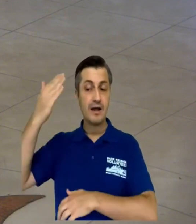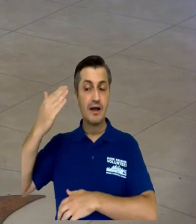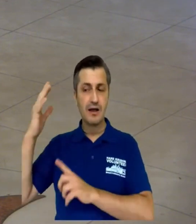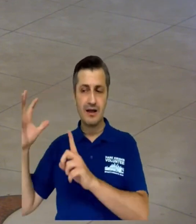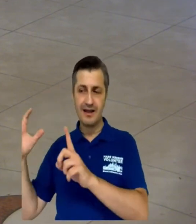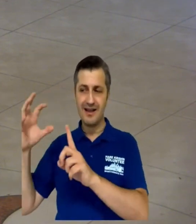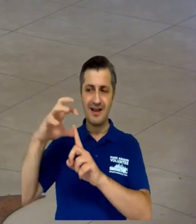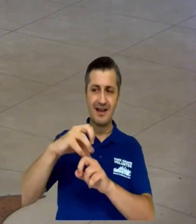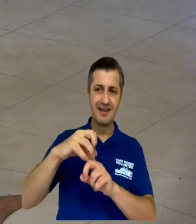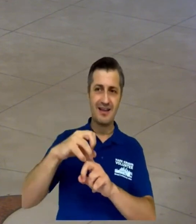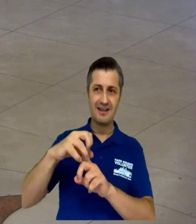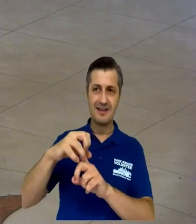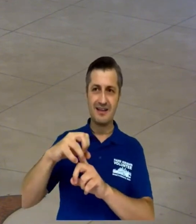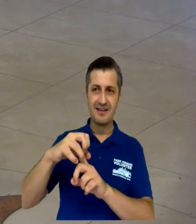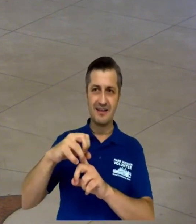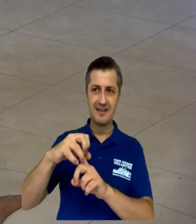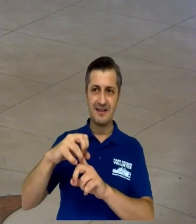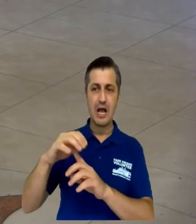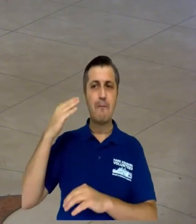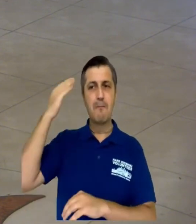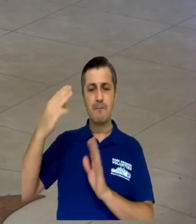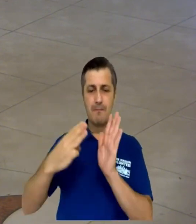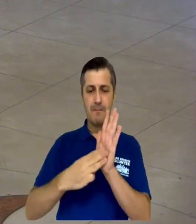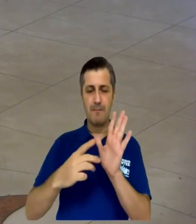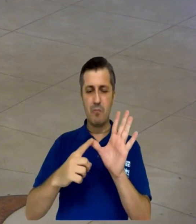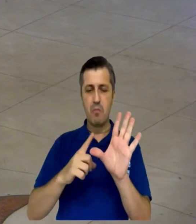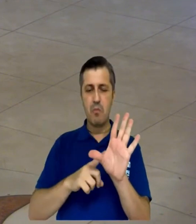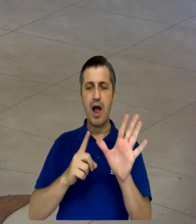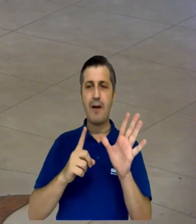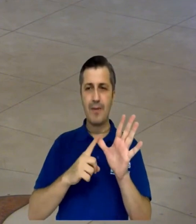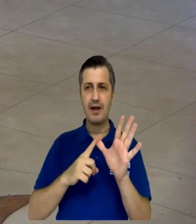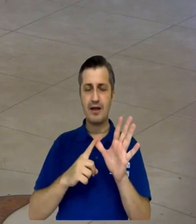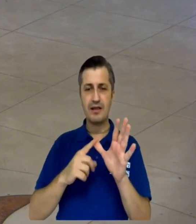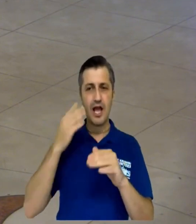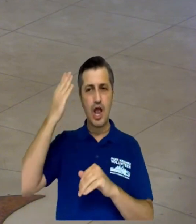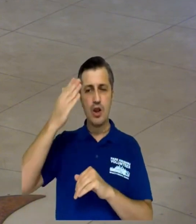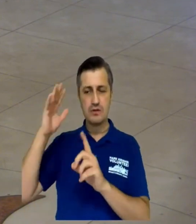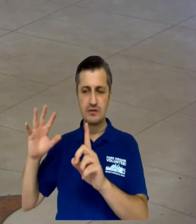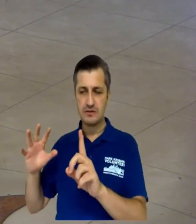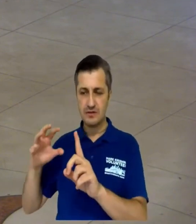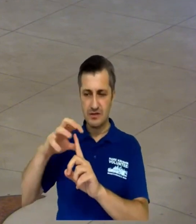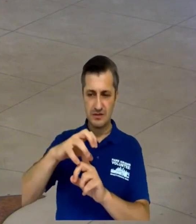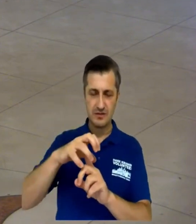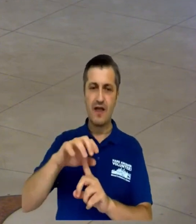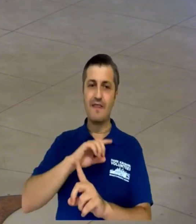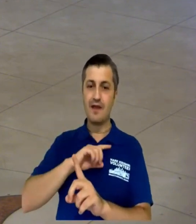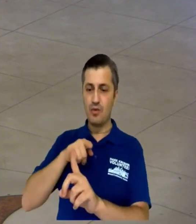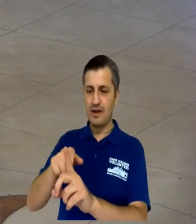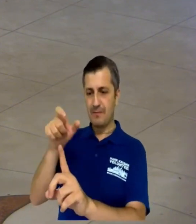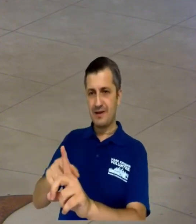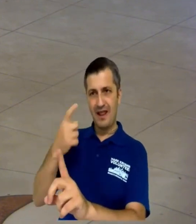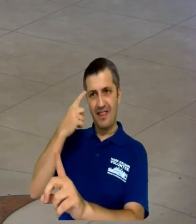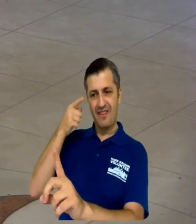So Maya has this covering potency, and this is when we think, I am independent, I am